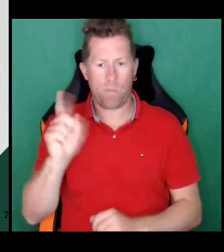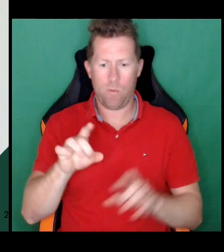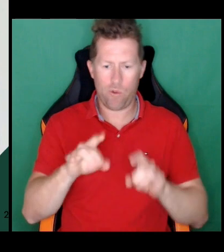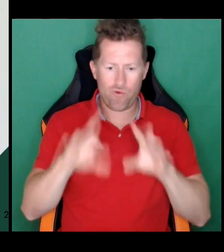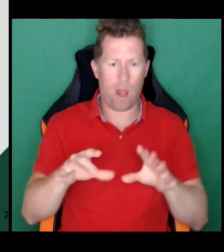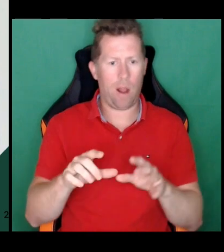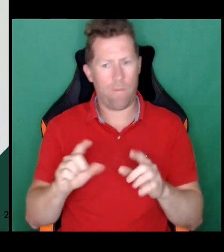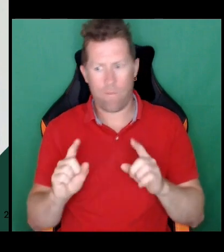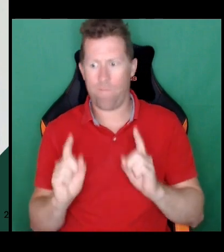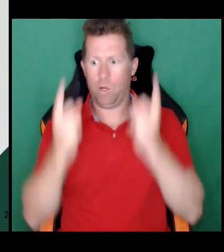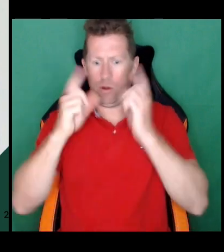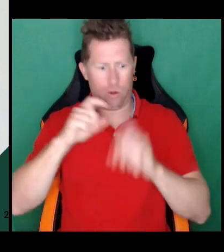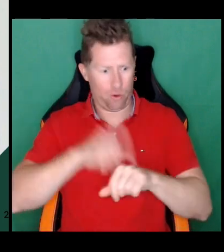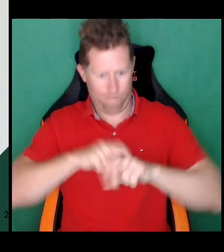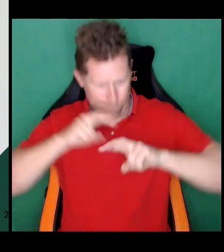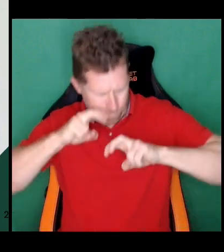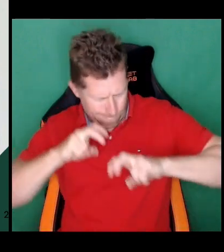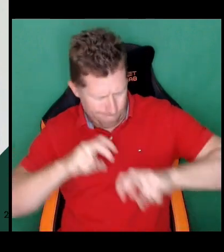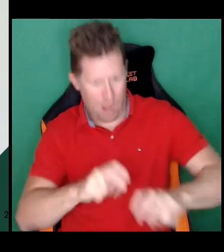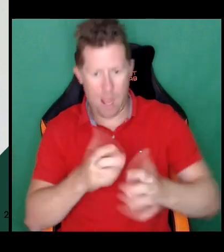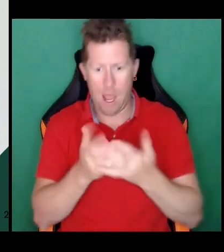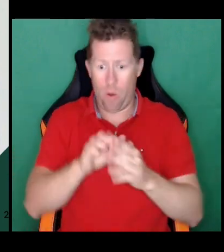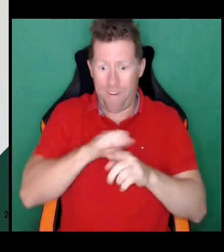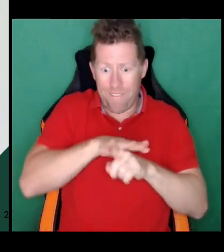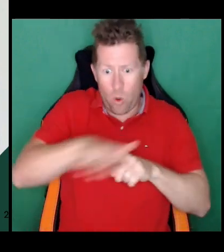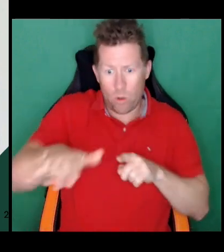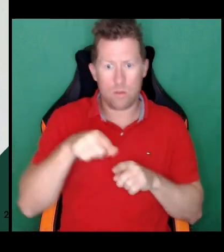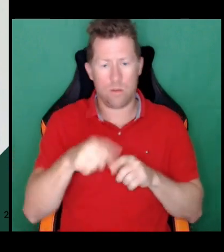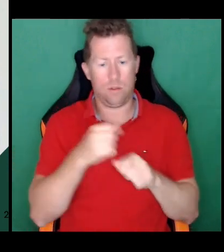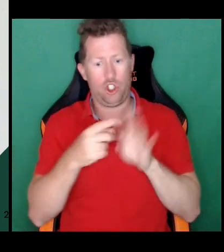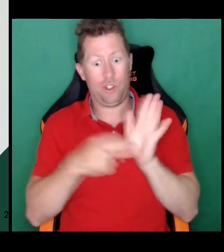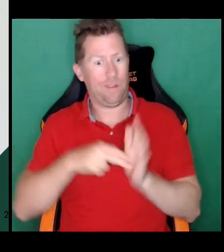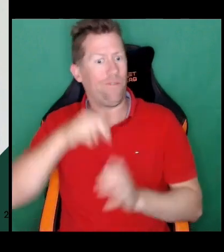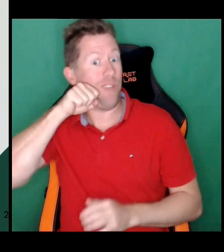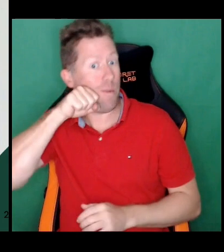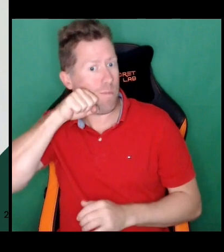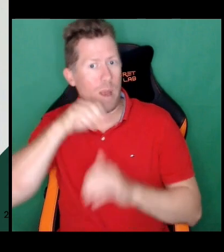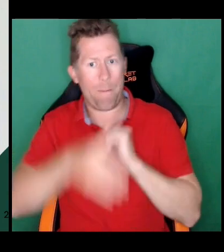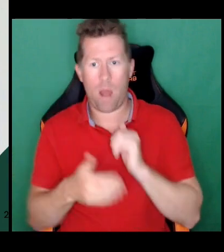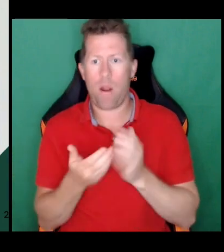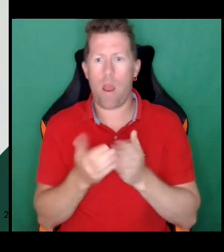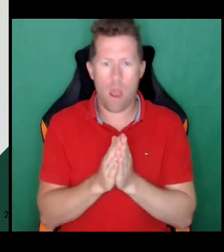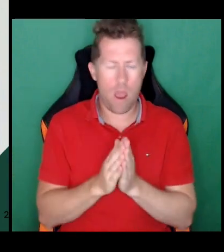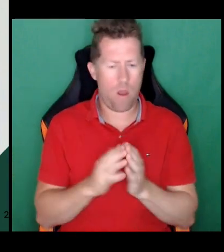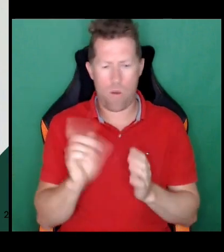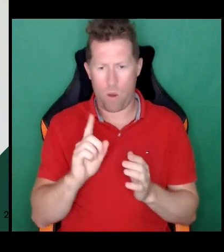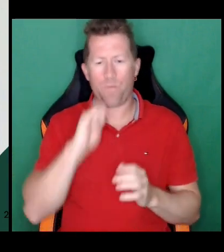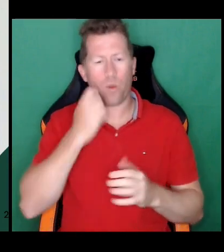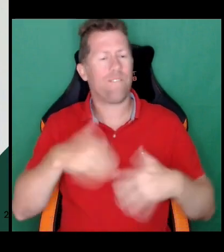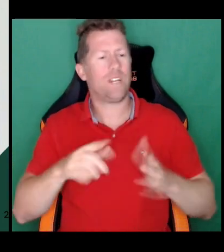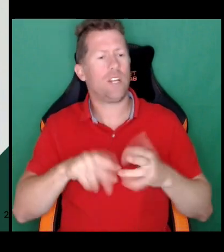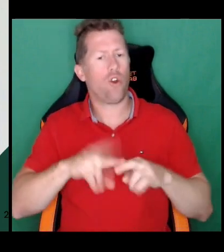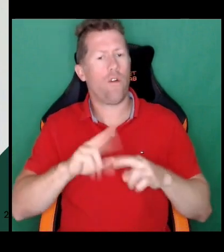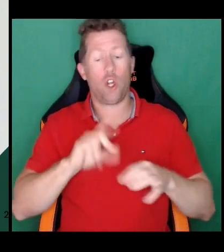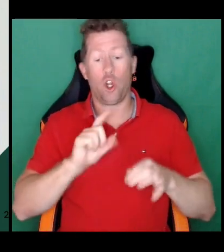project Influencing Gen Vape, led by our research partner, the Behaviour Change Collaborative. And we'll finish off with a Q&A where you